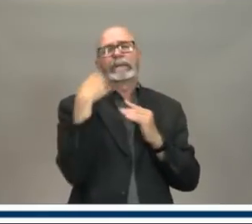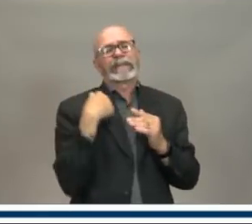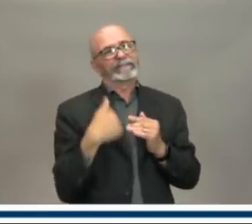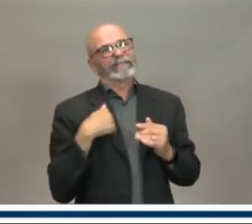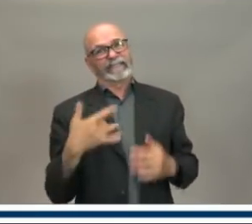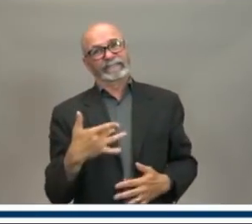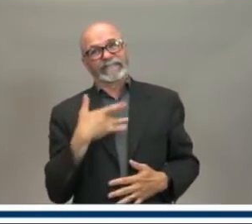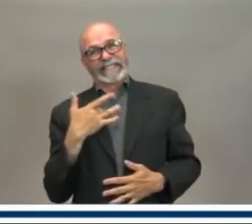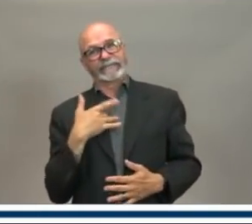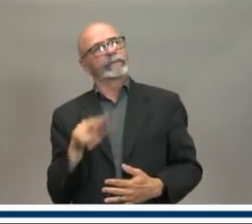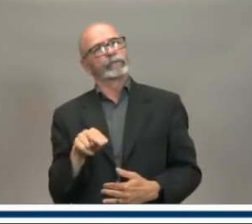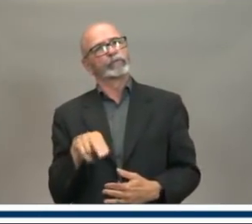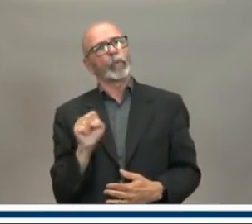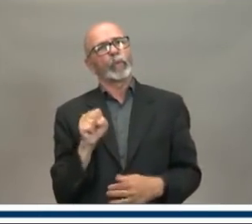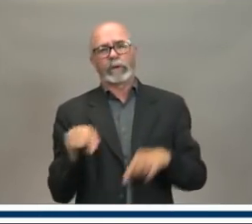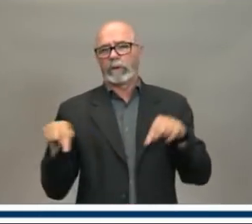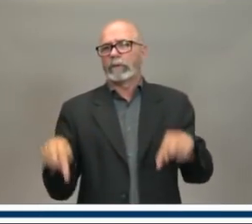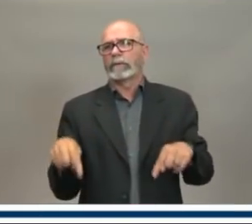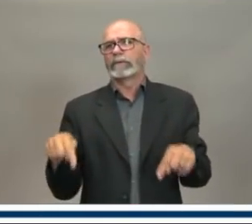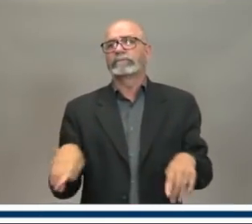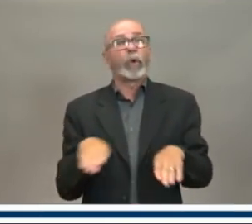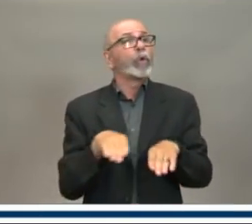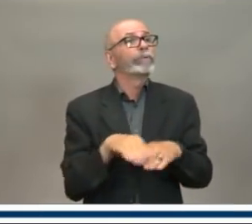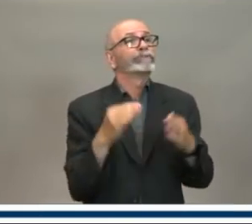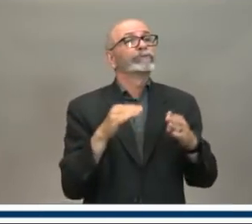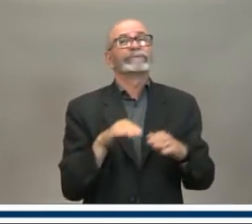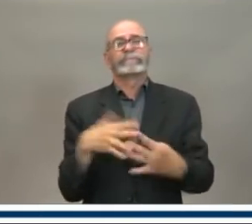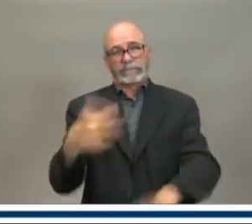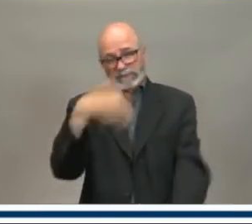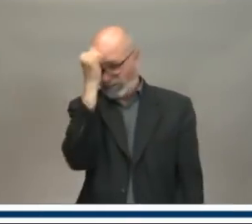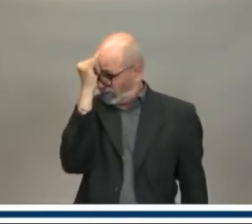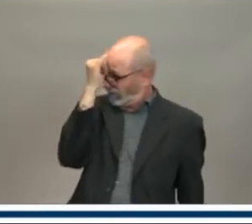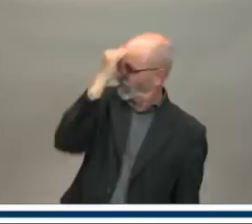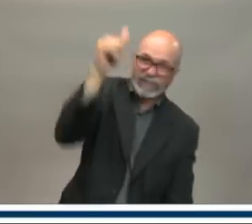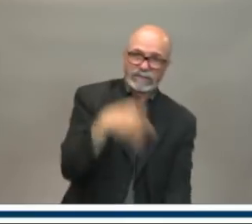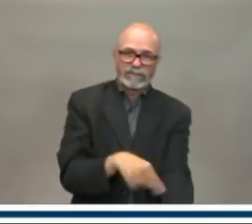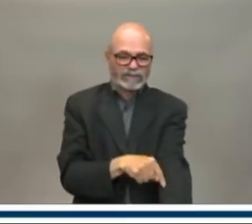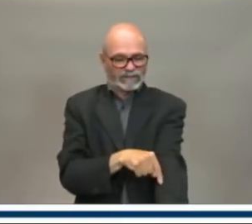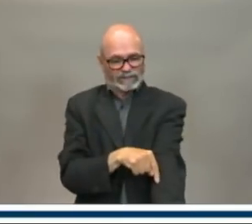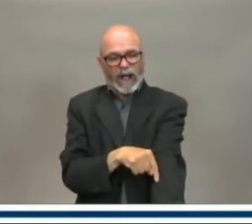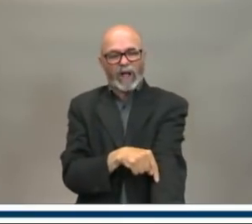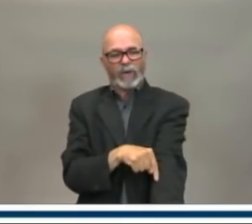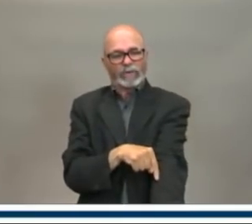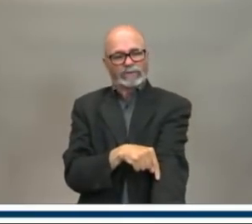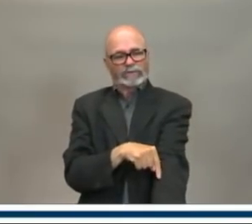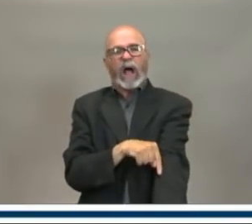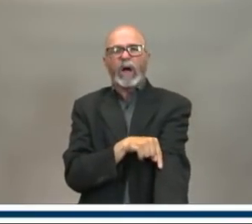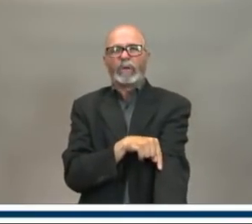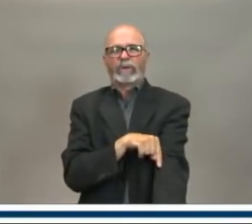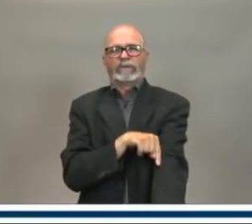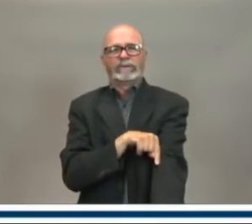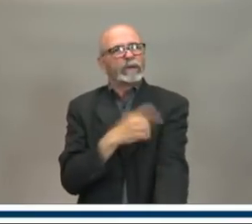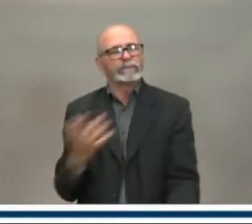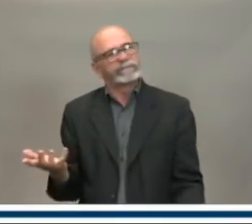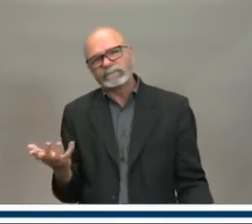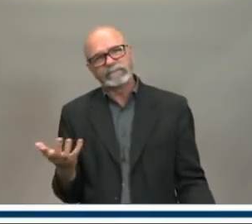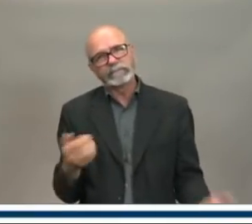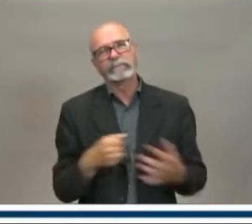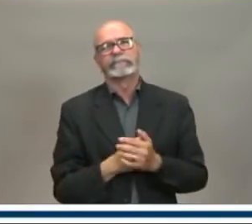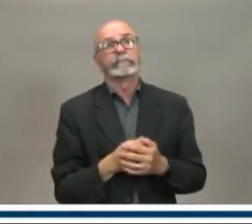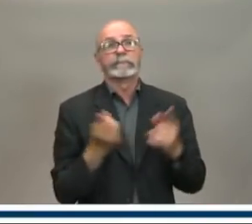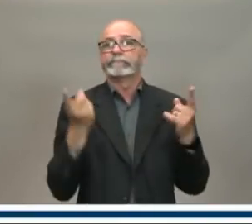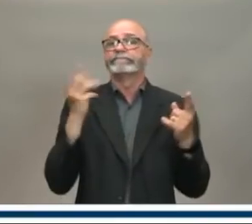to reopening the economy. So this is all about balance. We certainly understand that there are significant impacts from